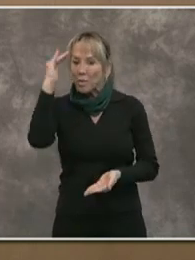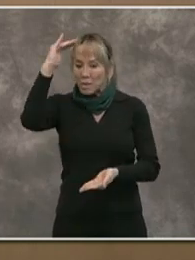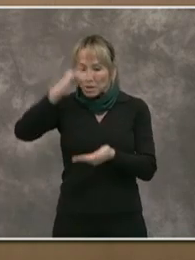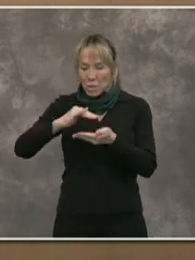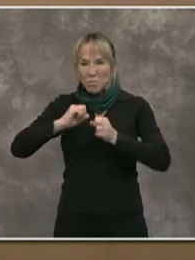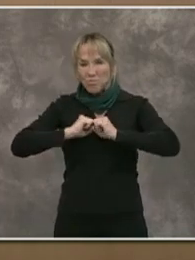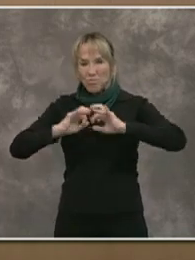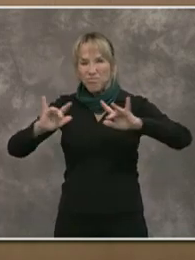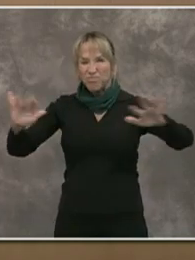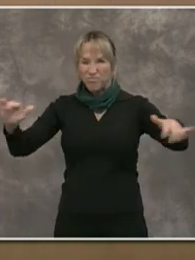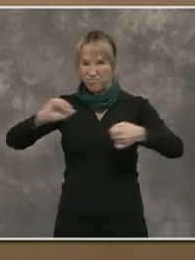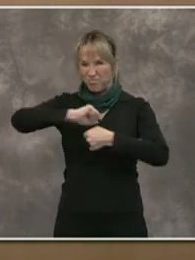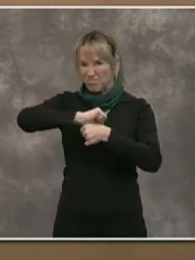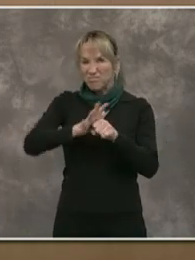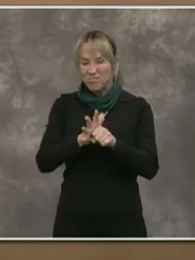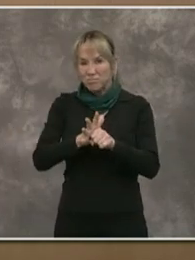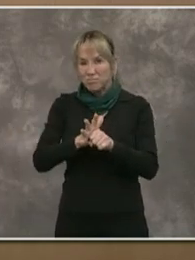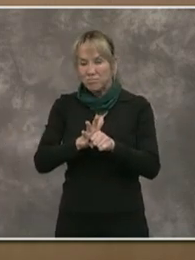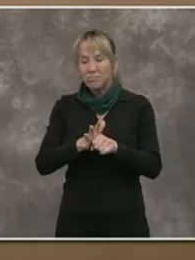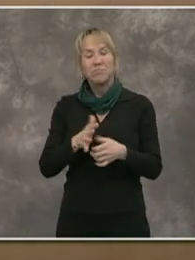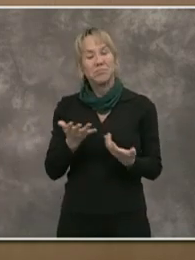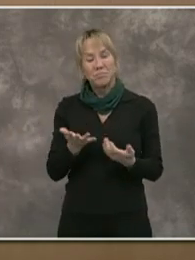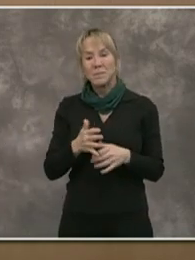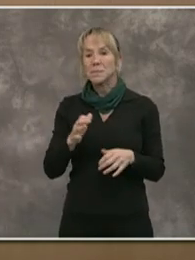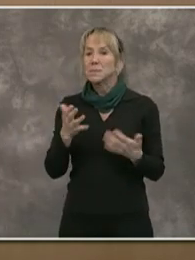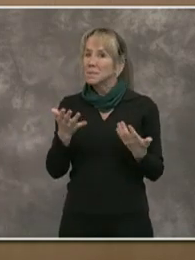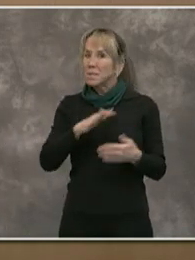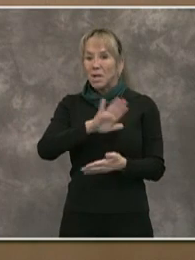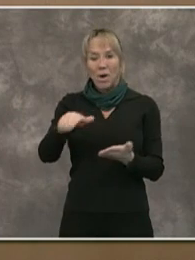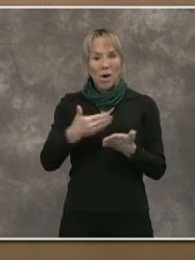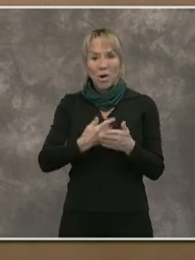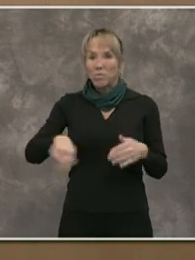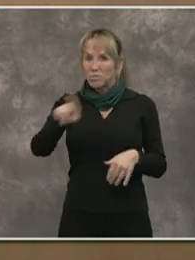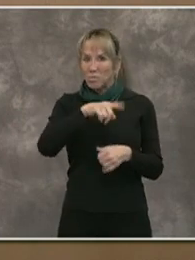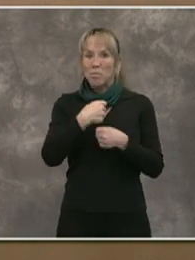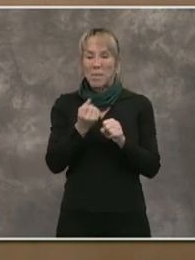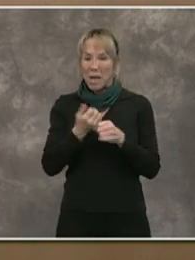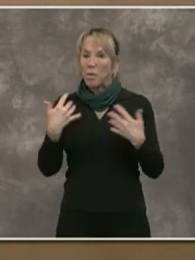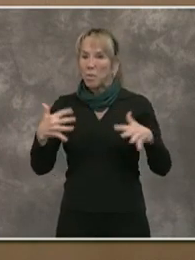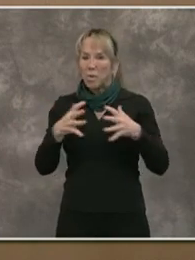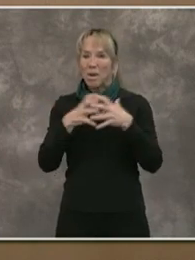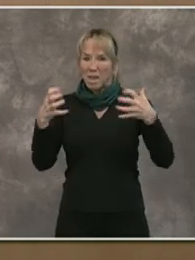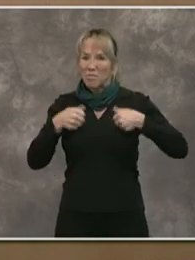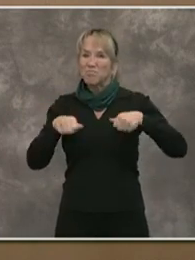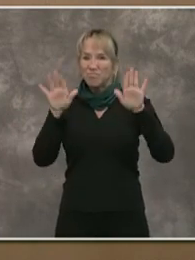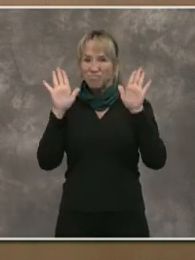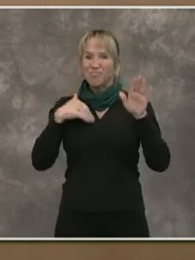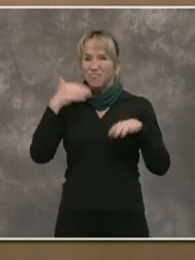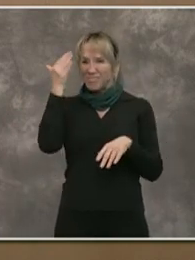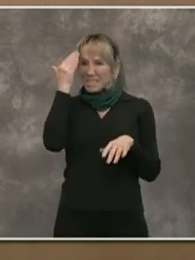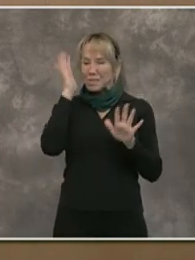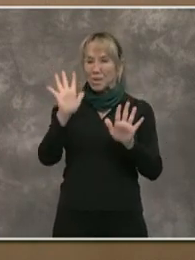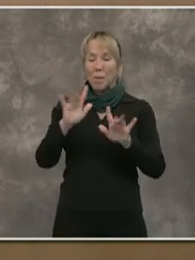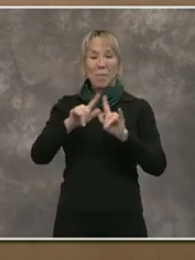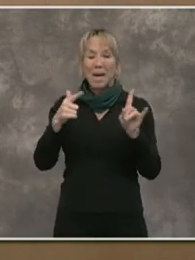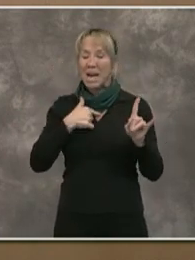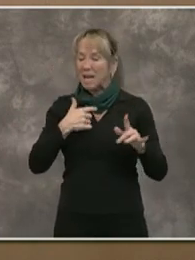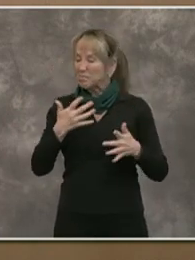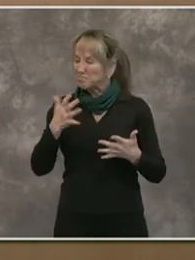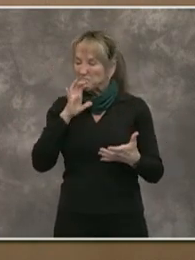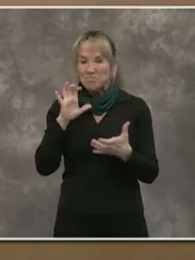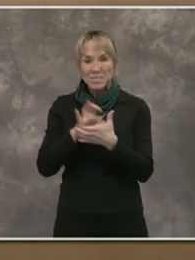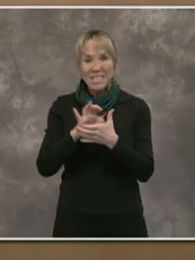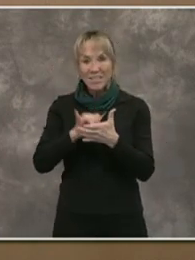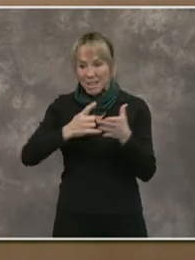the spread of COVID-19. So everyone is making tremendous sacrifice, and I am confident that our collective efforts